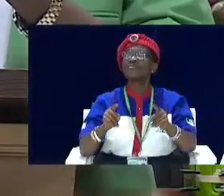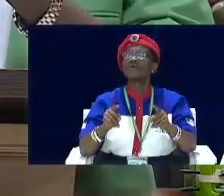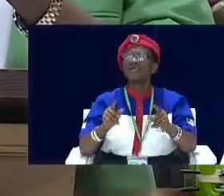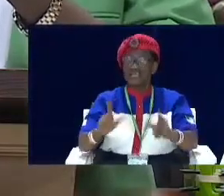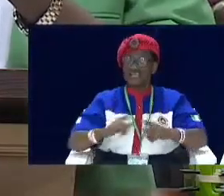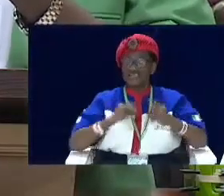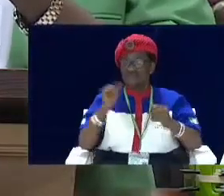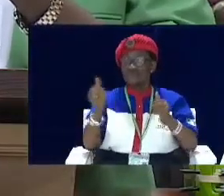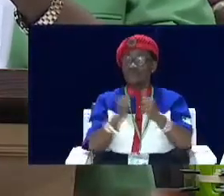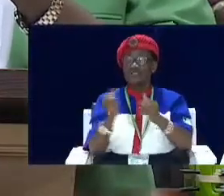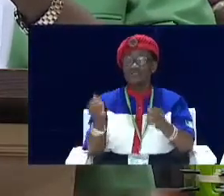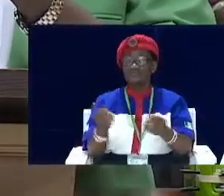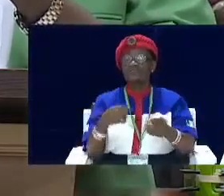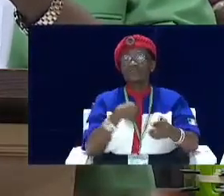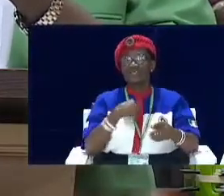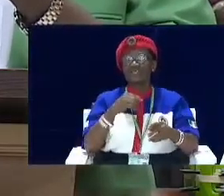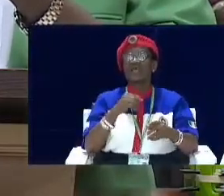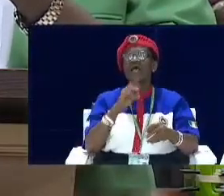I